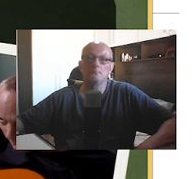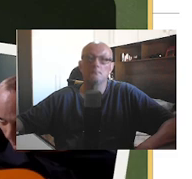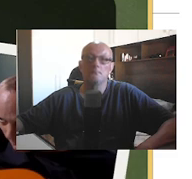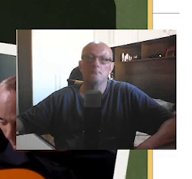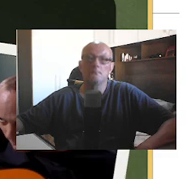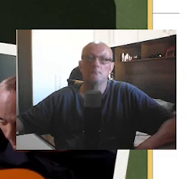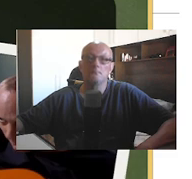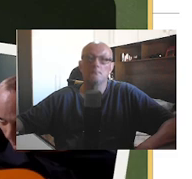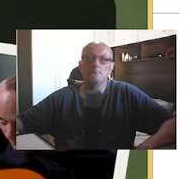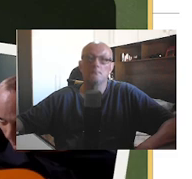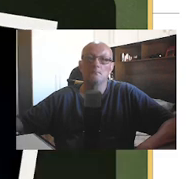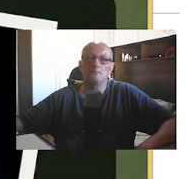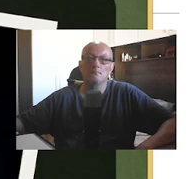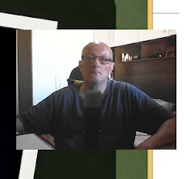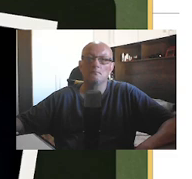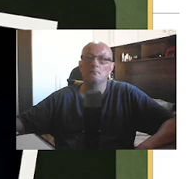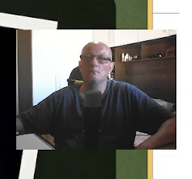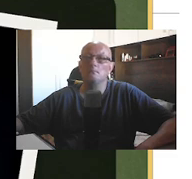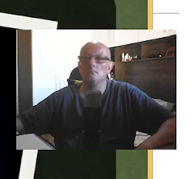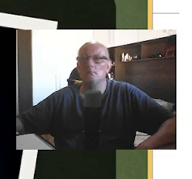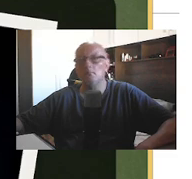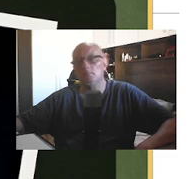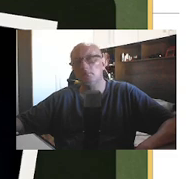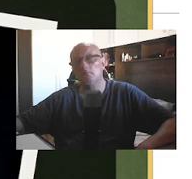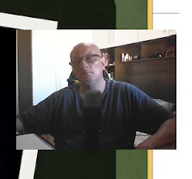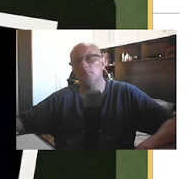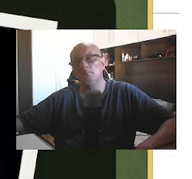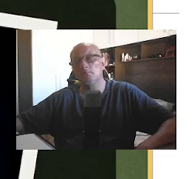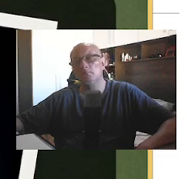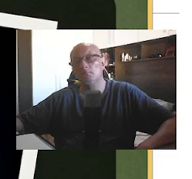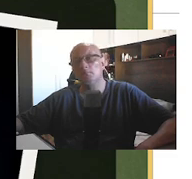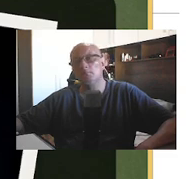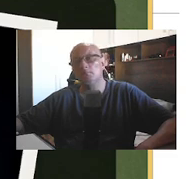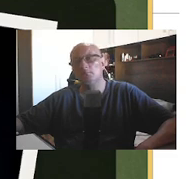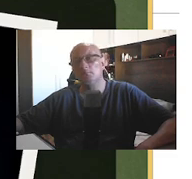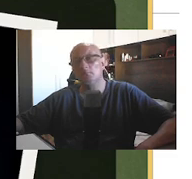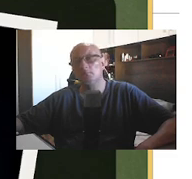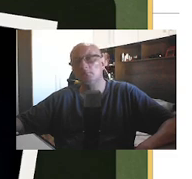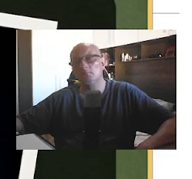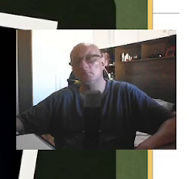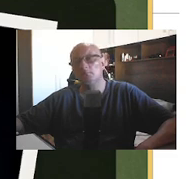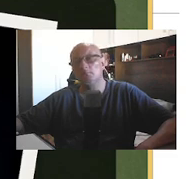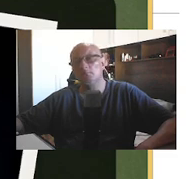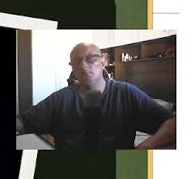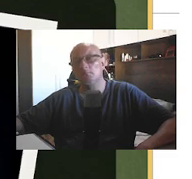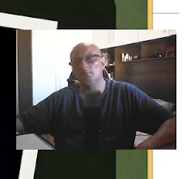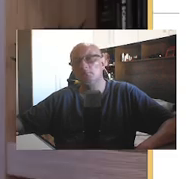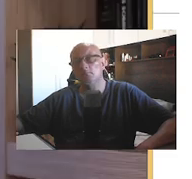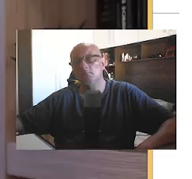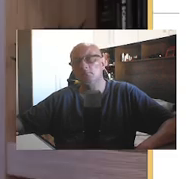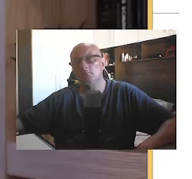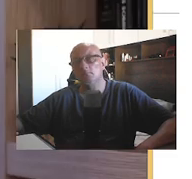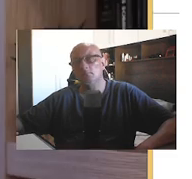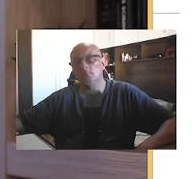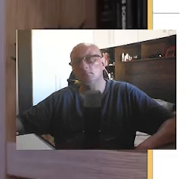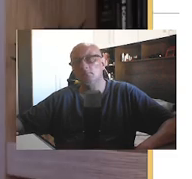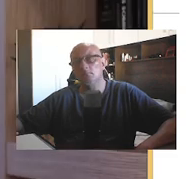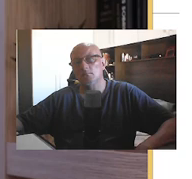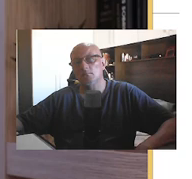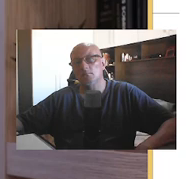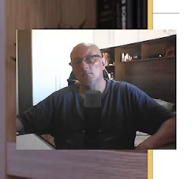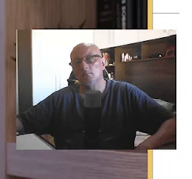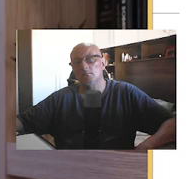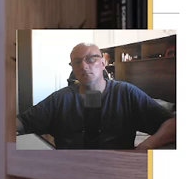he is invited to perform with Luan Santana, a famous Brazilian singer. And